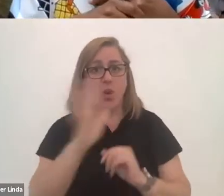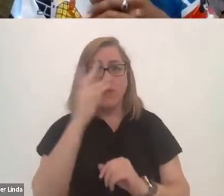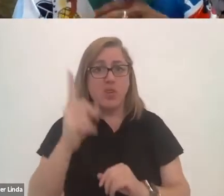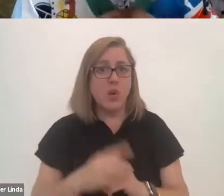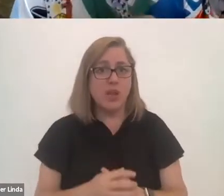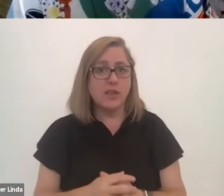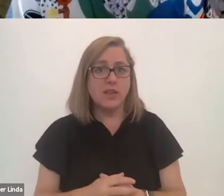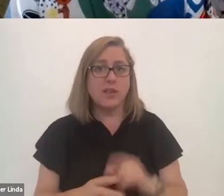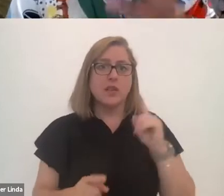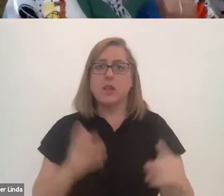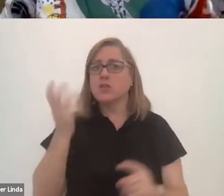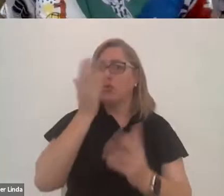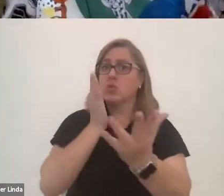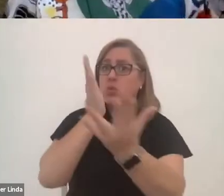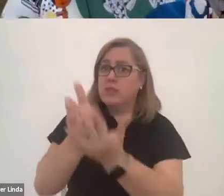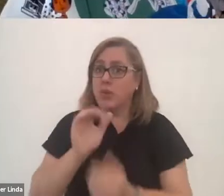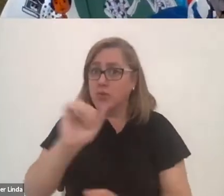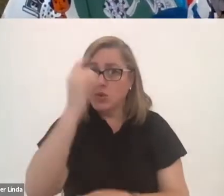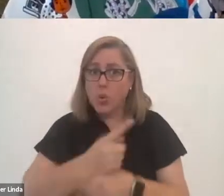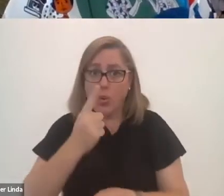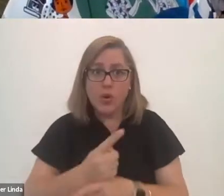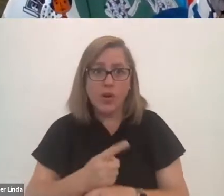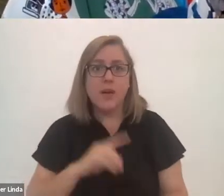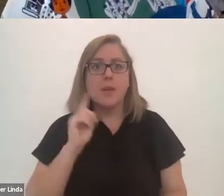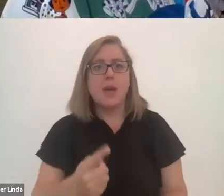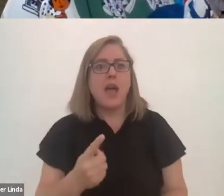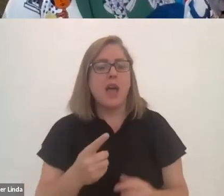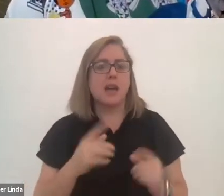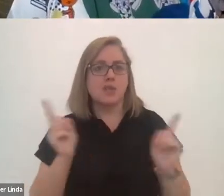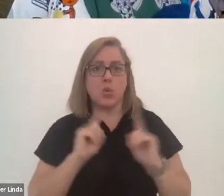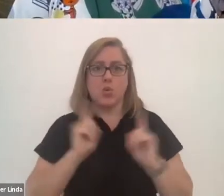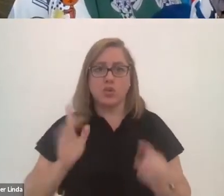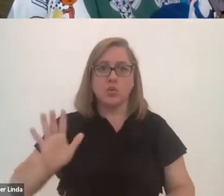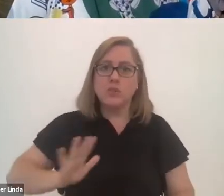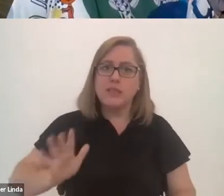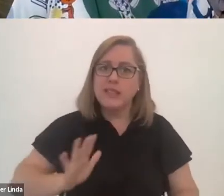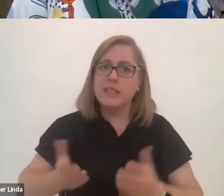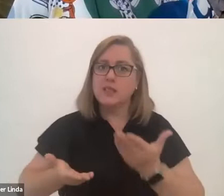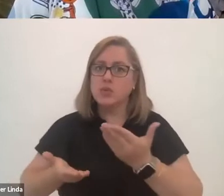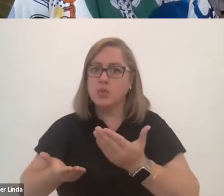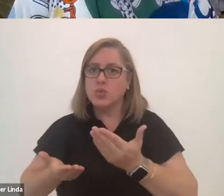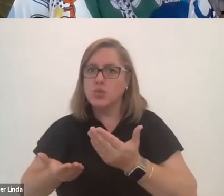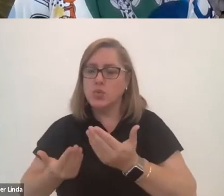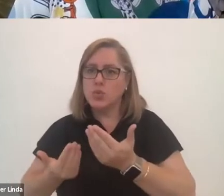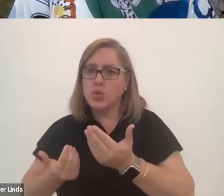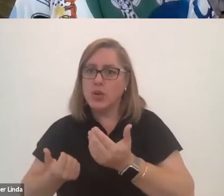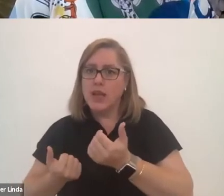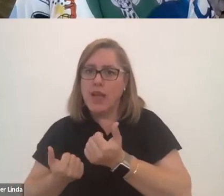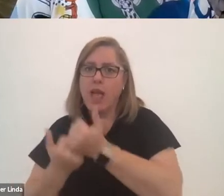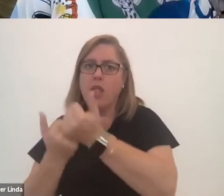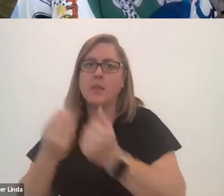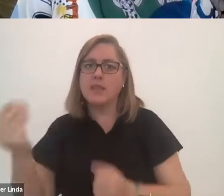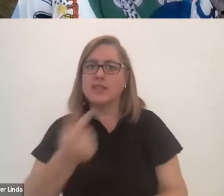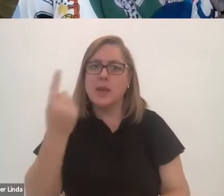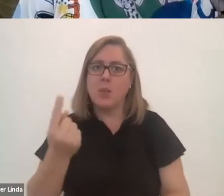also, sorry to interrupt you. That's okay. The amount that is required to help somebody is, I think we've realized, is so much